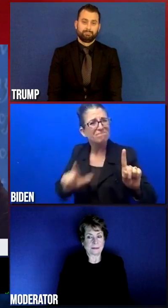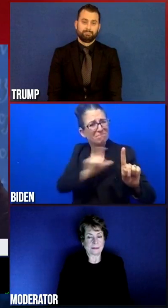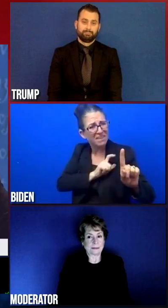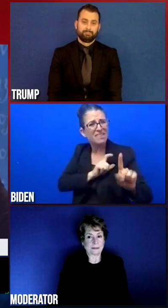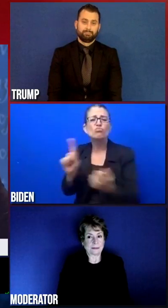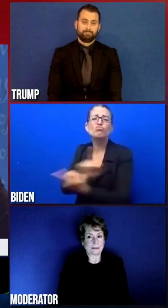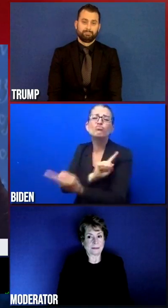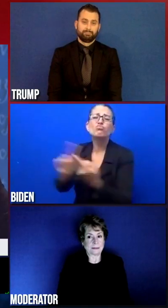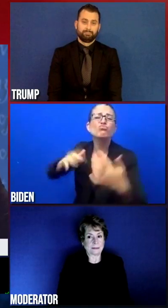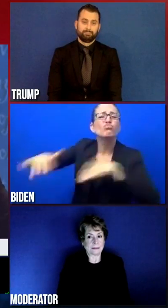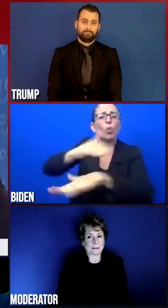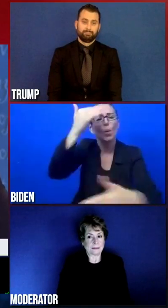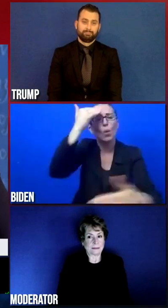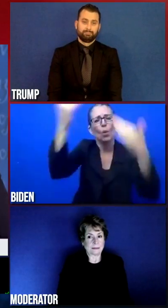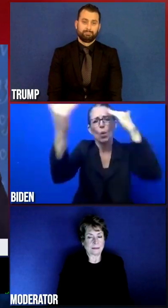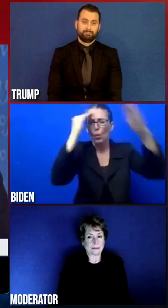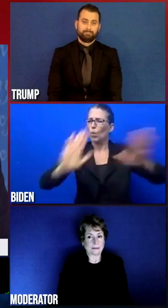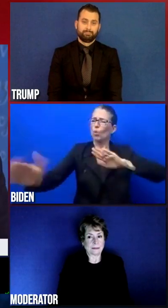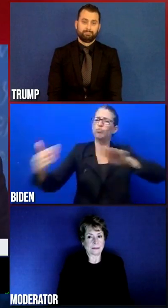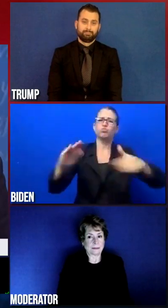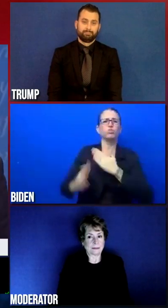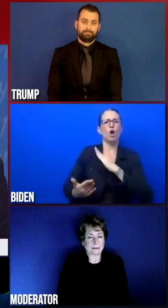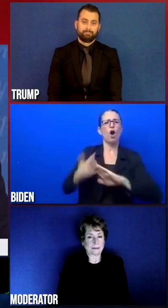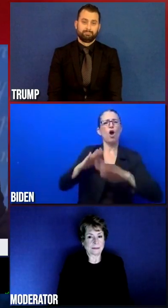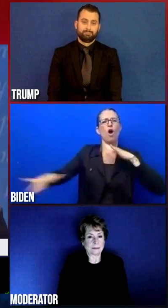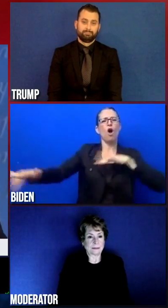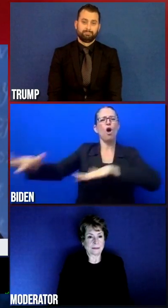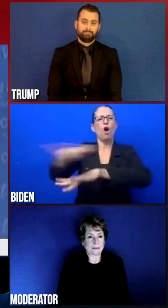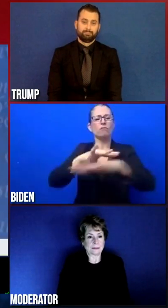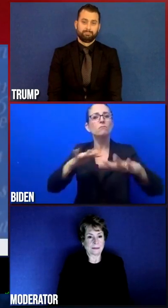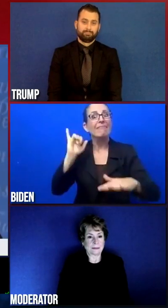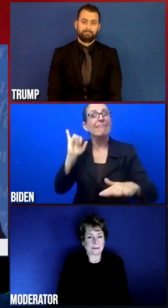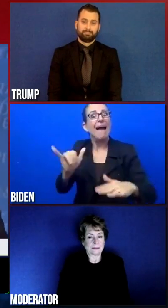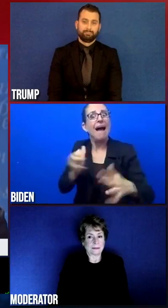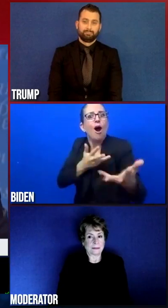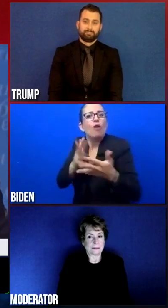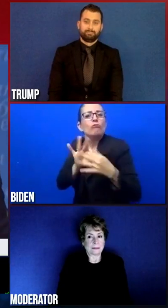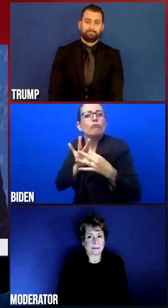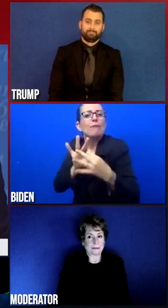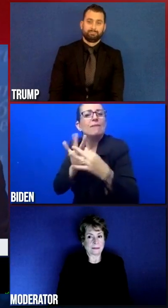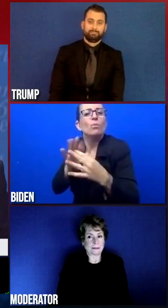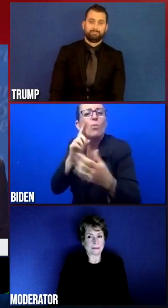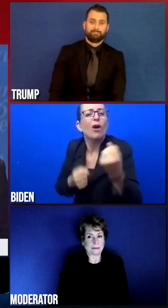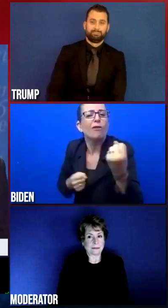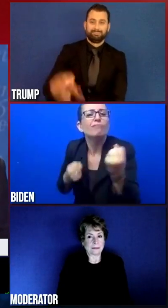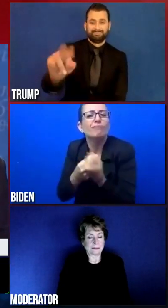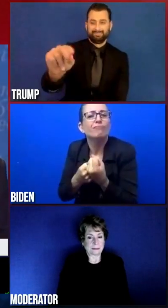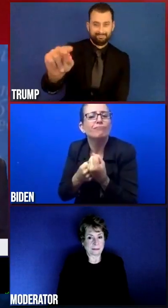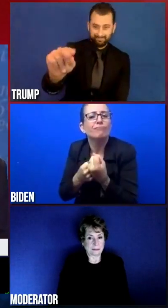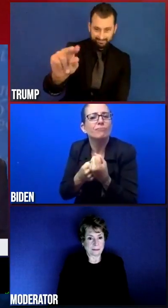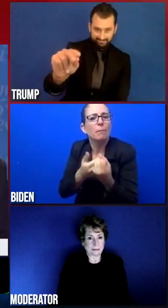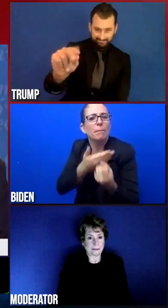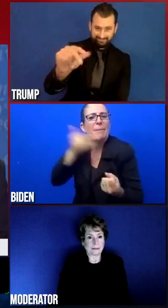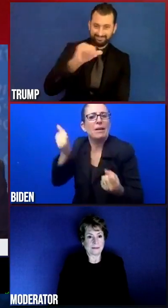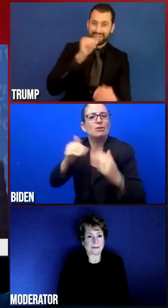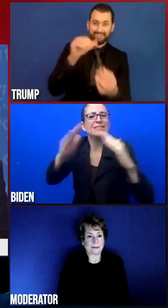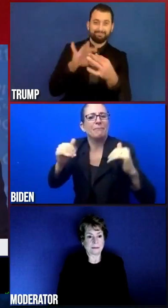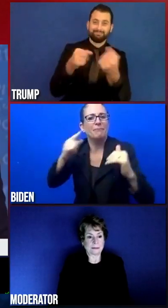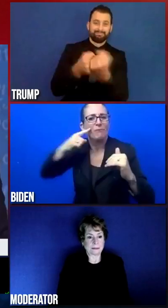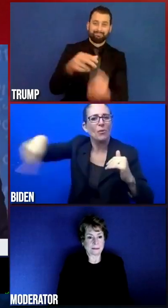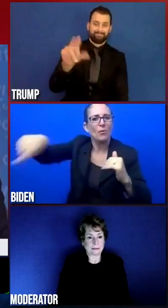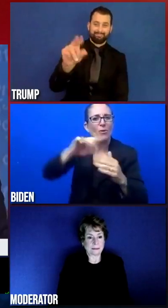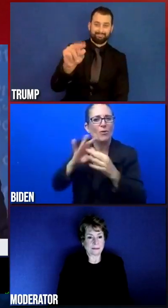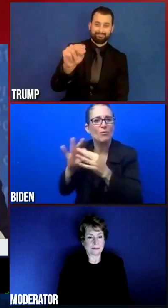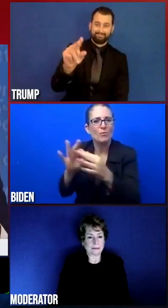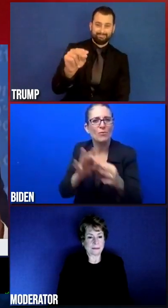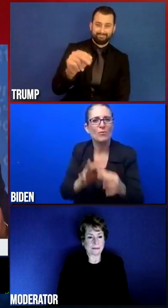went down. And so we have to be engaged. That's not what they're talking about, Chris. That's not what they're talking about. He's talking about defunding the police. That is not true.